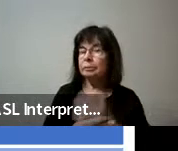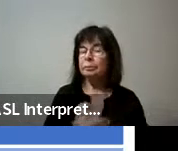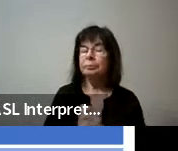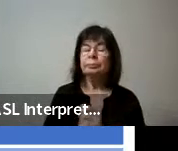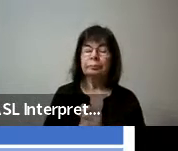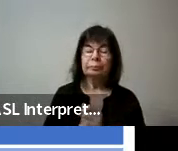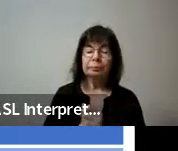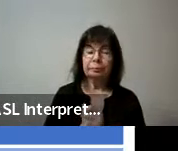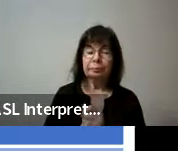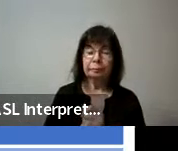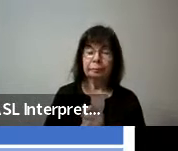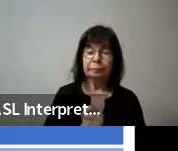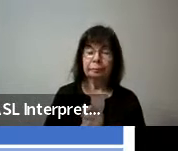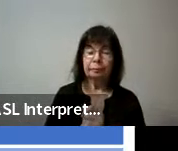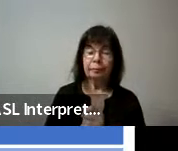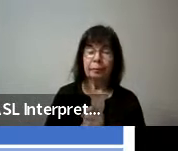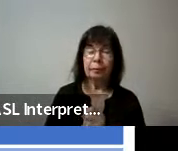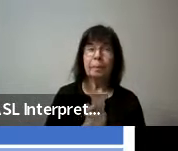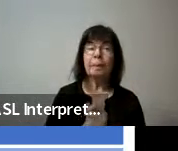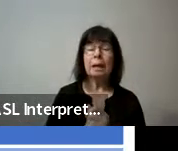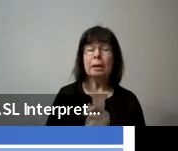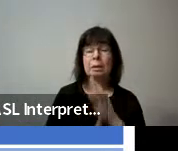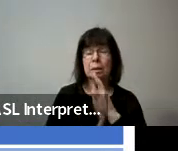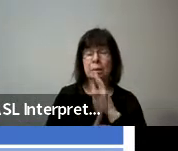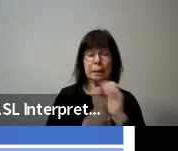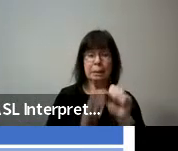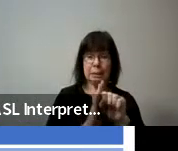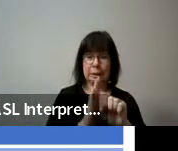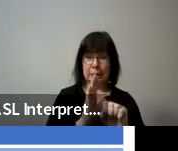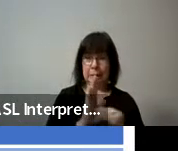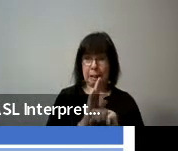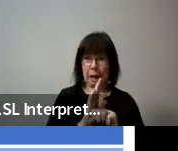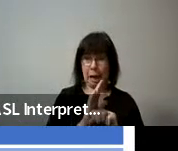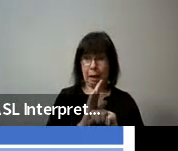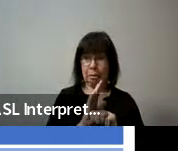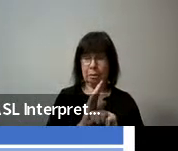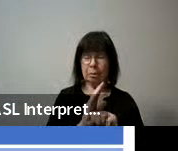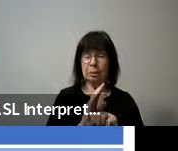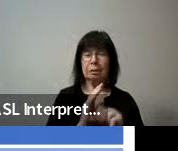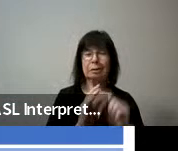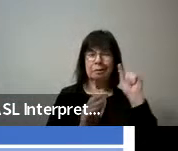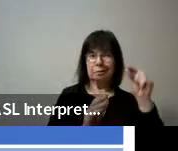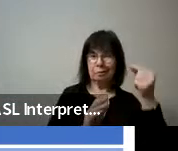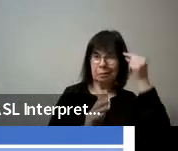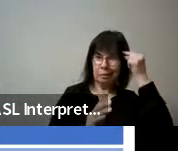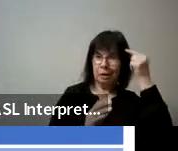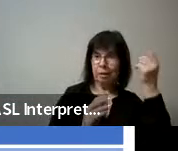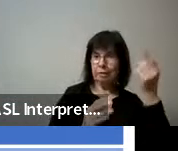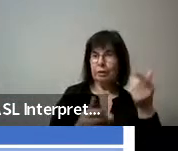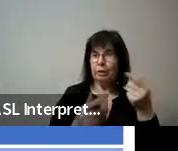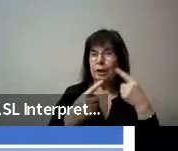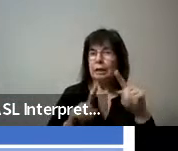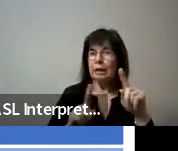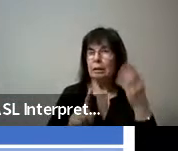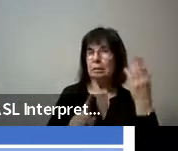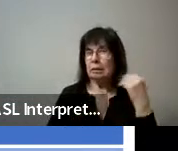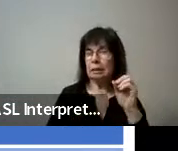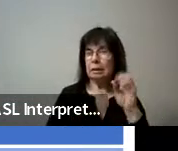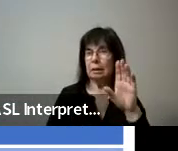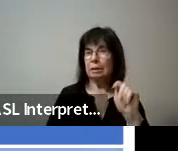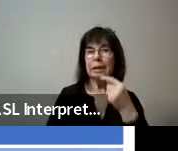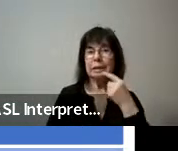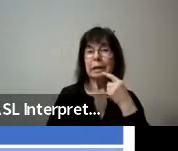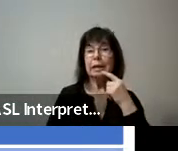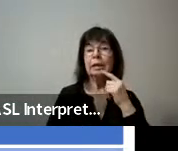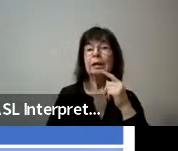At the state level, so the governor announced, I think in October, that the state emergency declaration would end on February